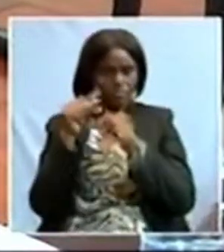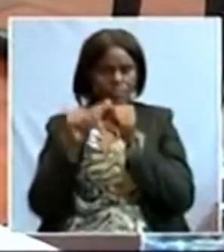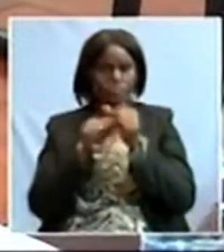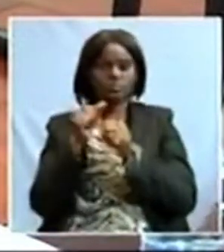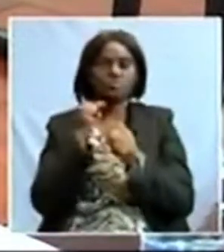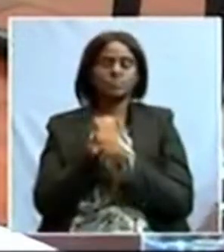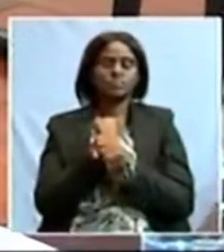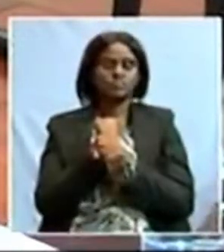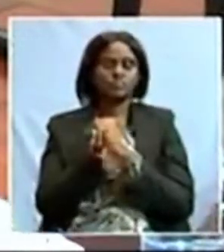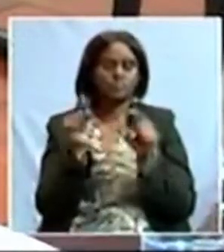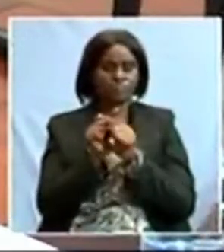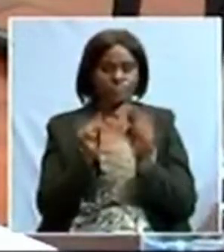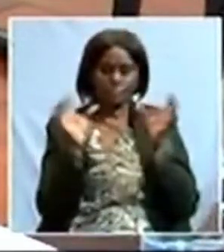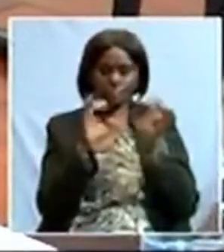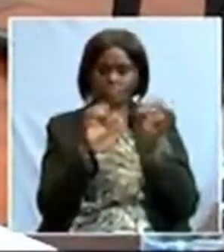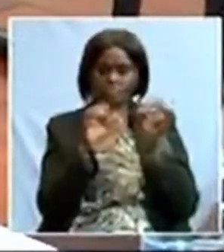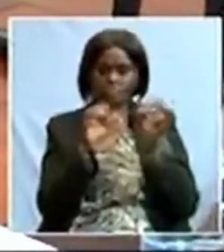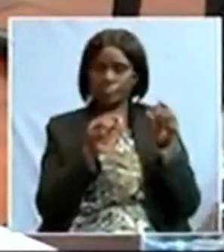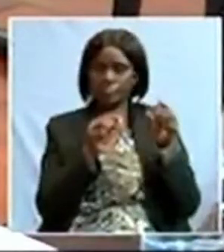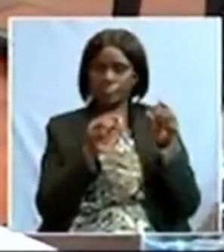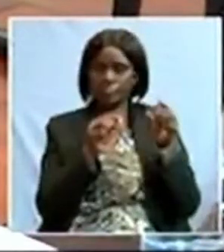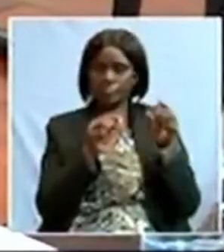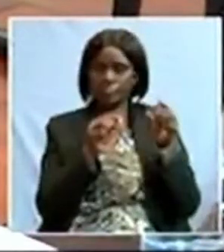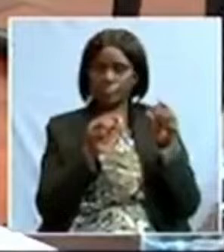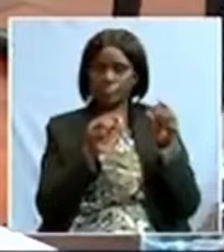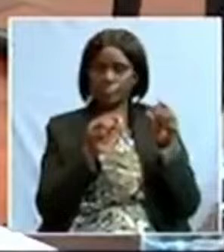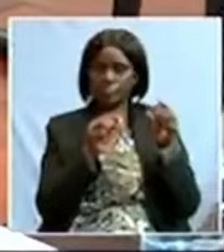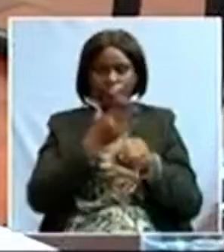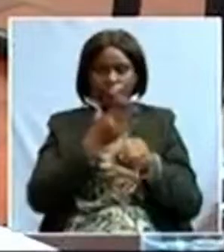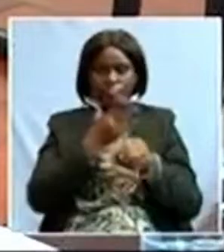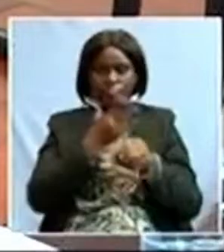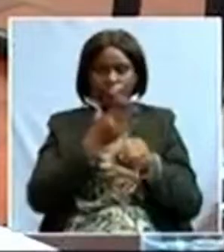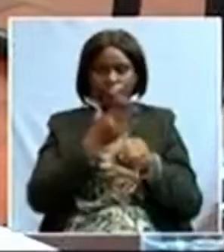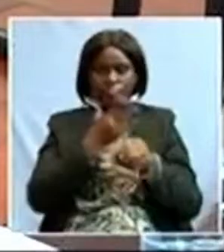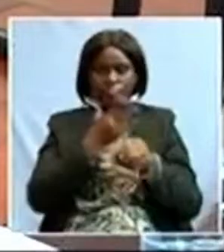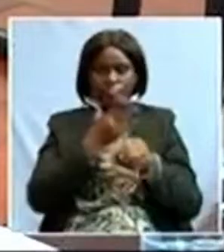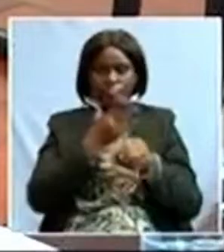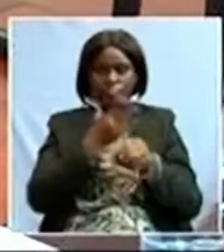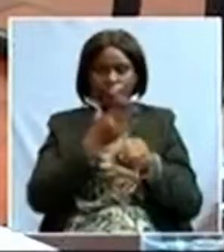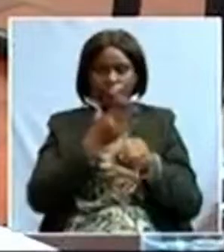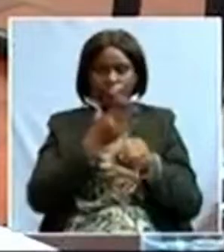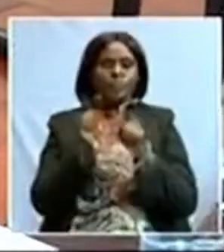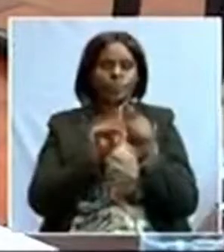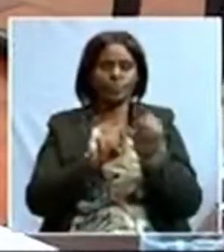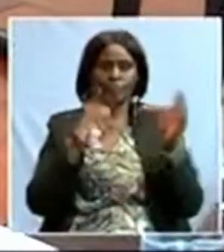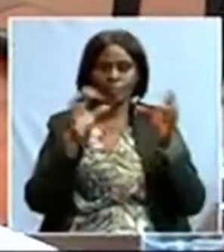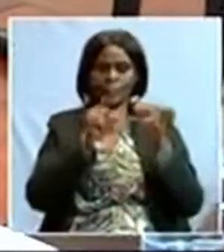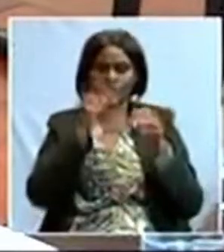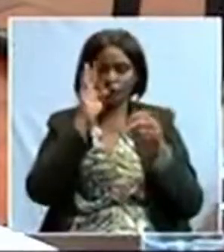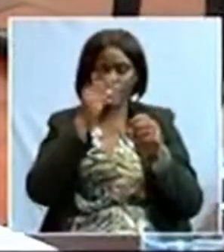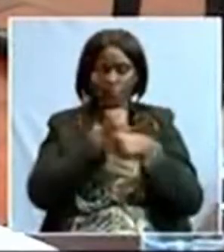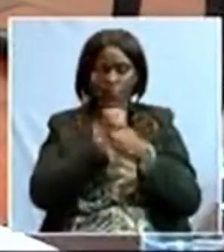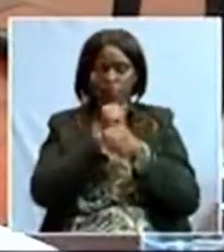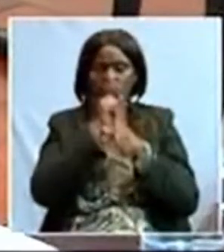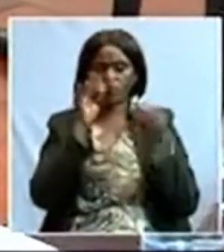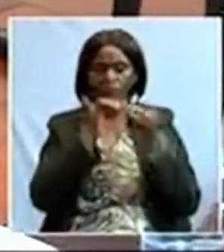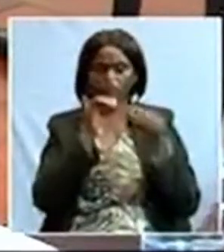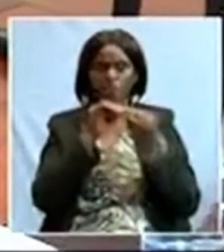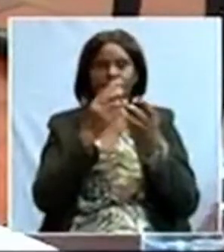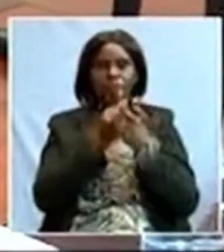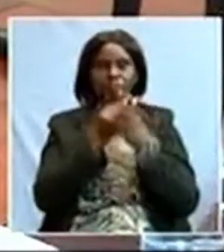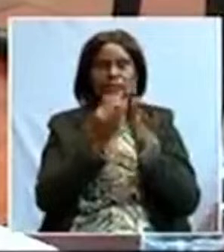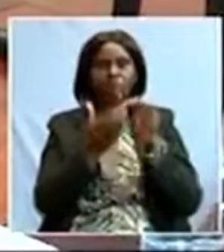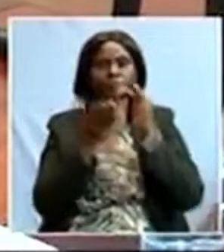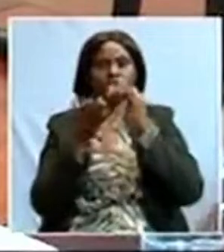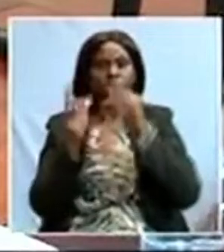annually. Council management regrets that these activities were not held, and however, the Council will ensure more funds are